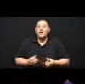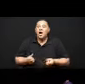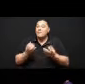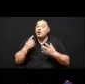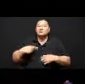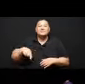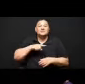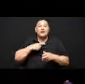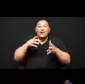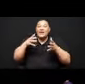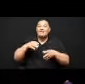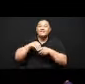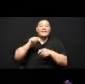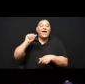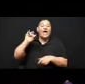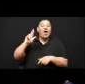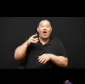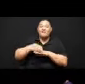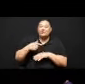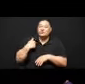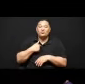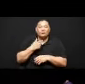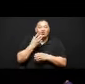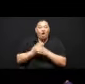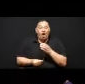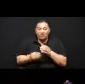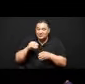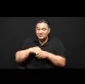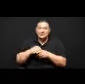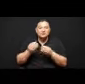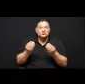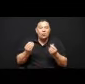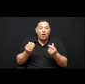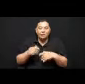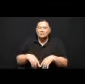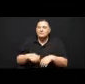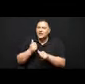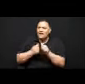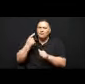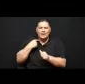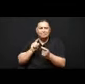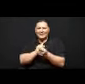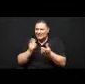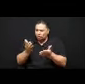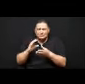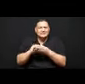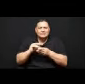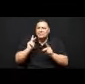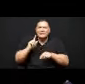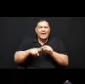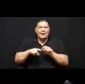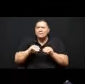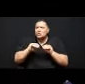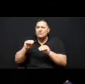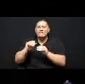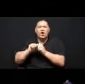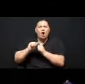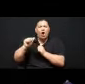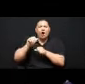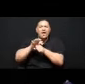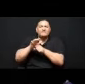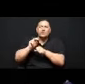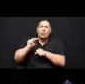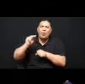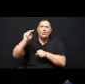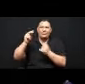the soil? Everyone I meet here says people can't move far enough north these days. The fires will drive